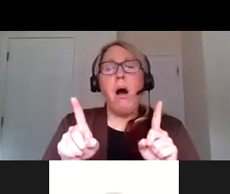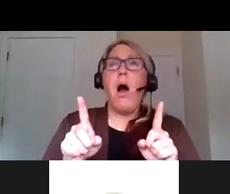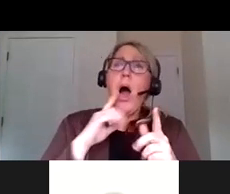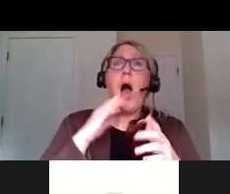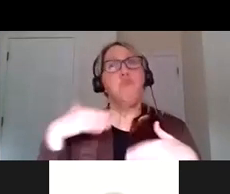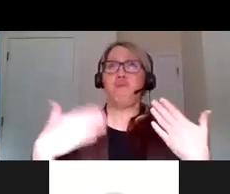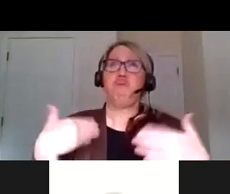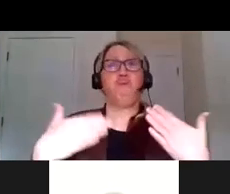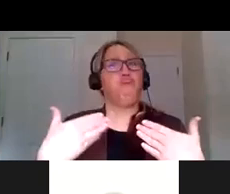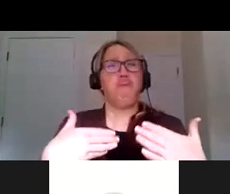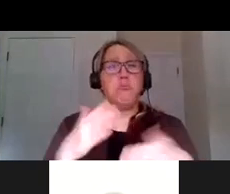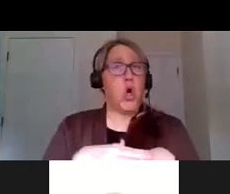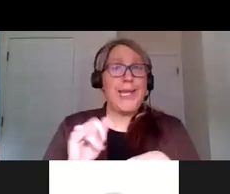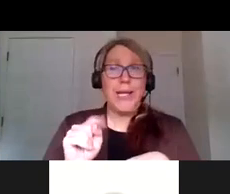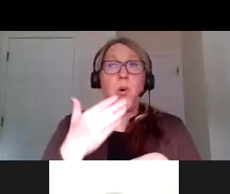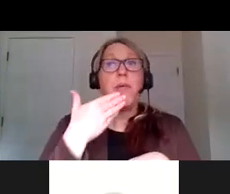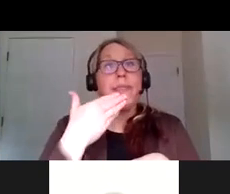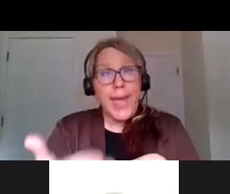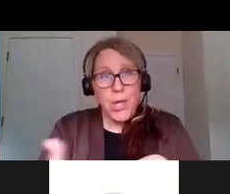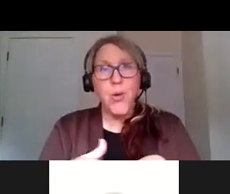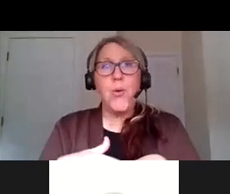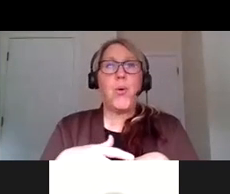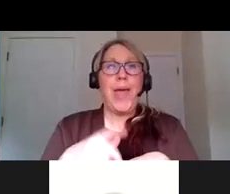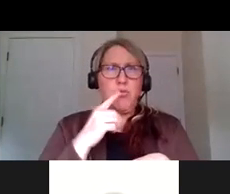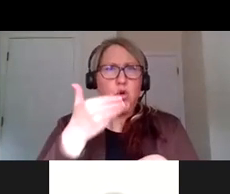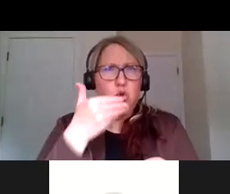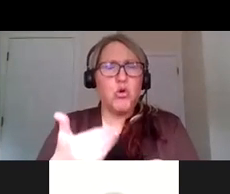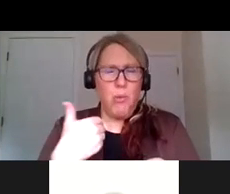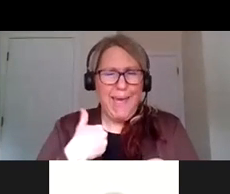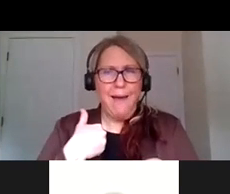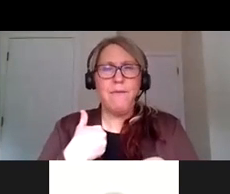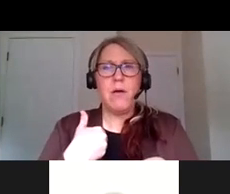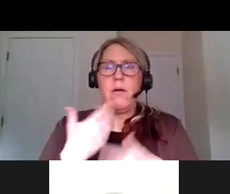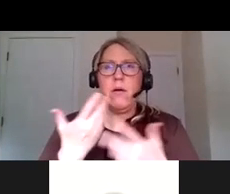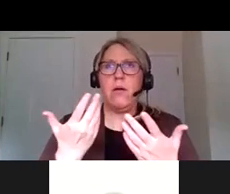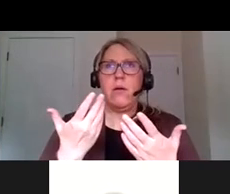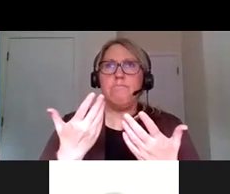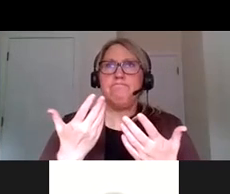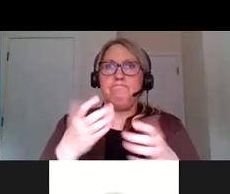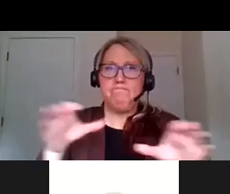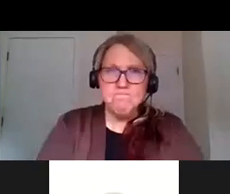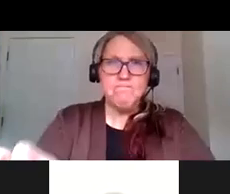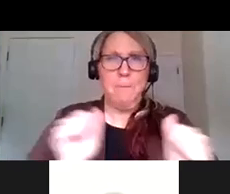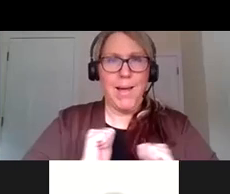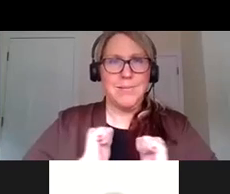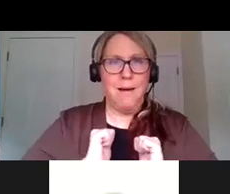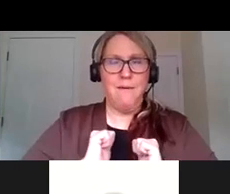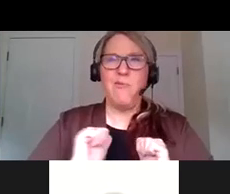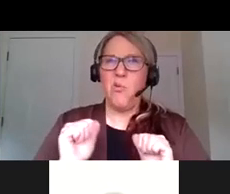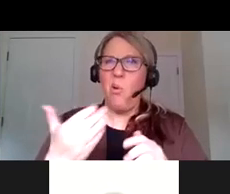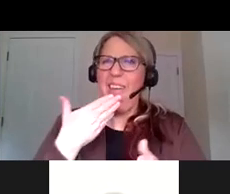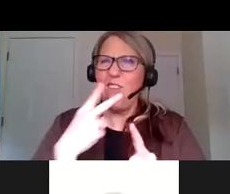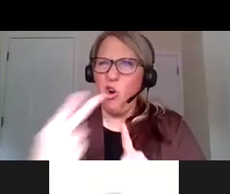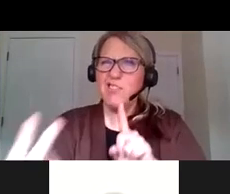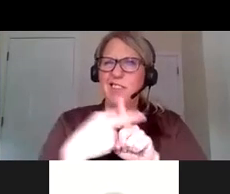right along on it. So thank you. It was good to have a hands-on piece. So I'm really glad you assigned it.